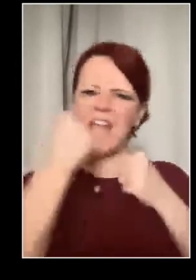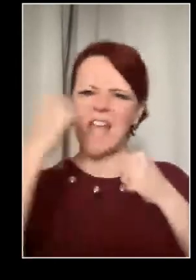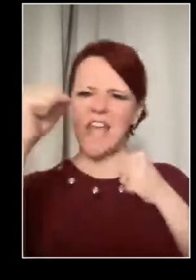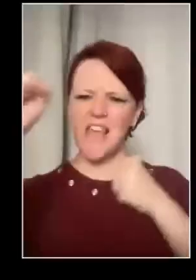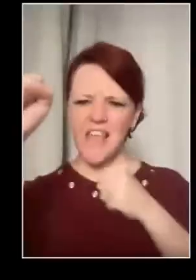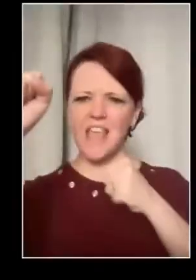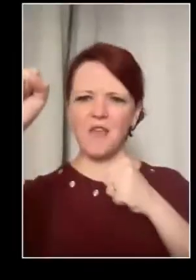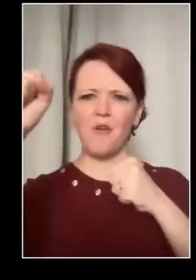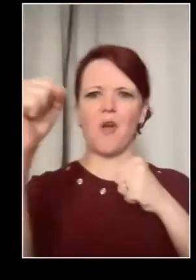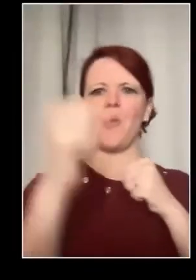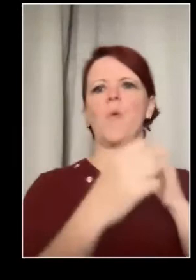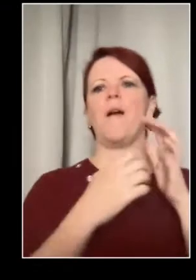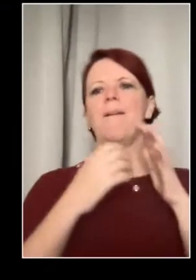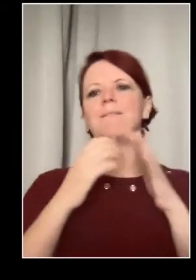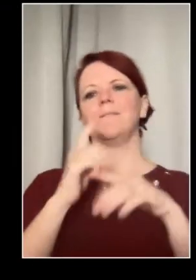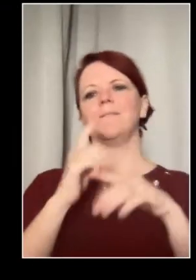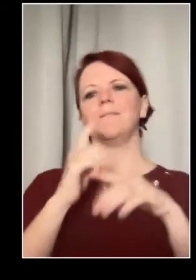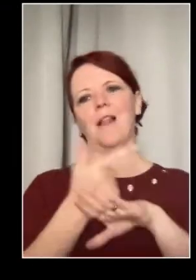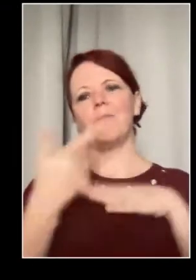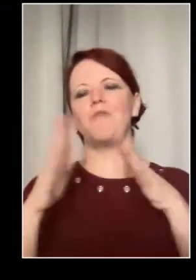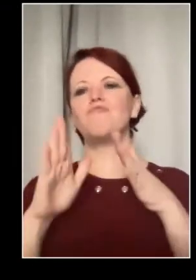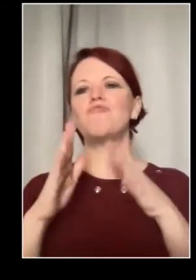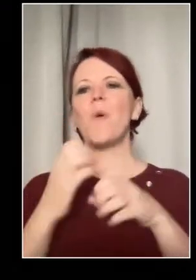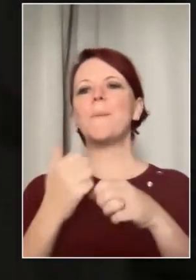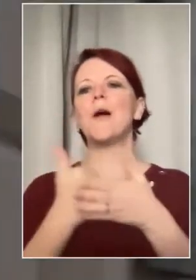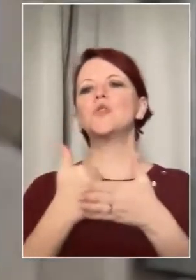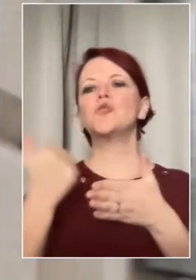that goes on at Great Ormond Street Hospital.